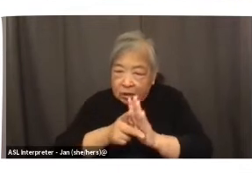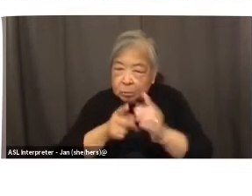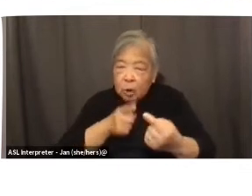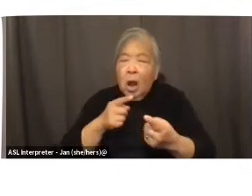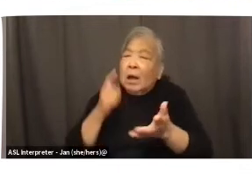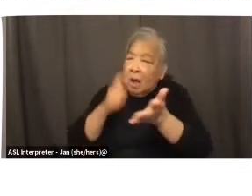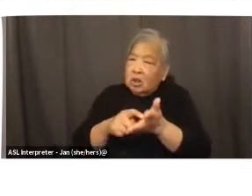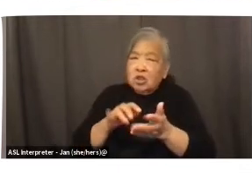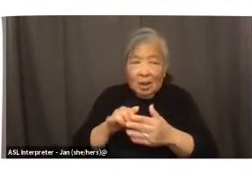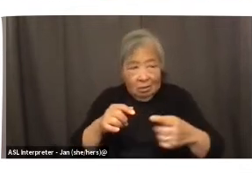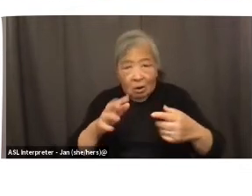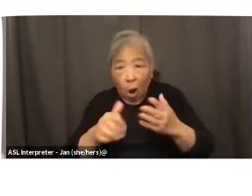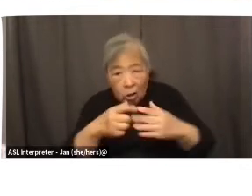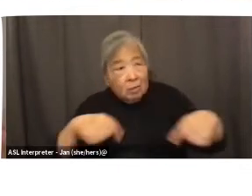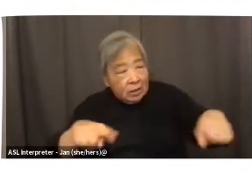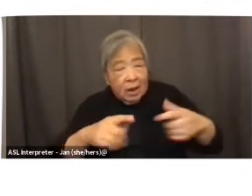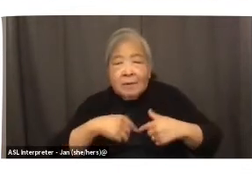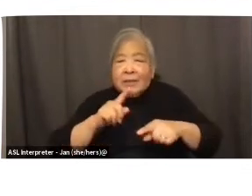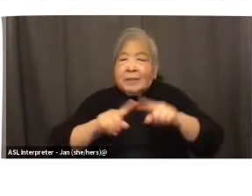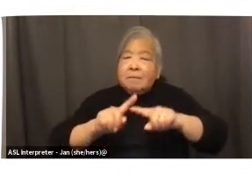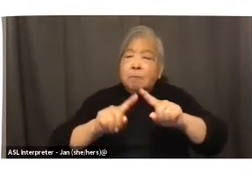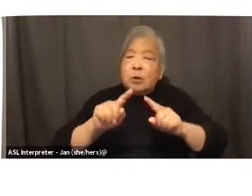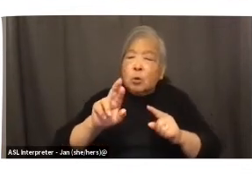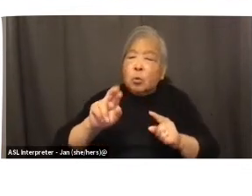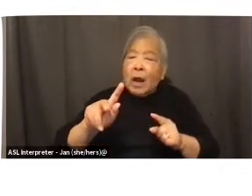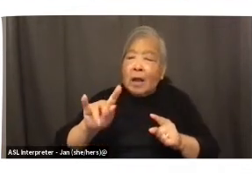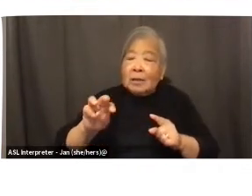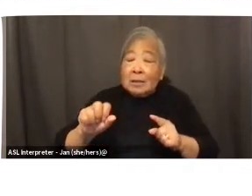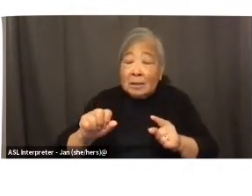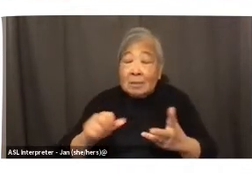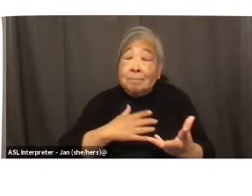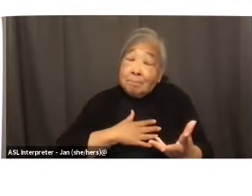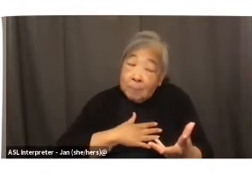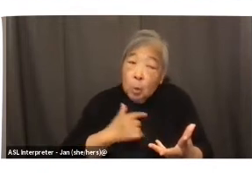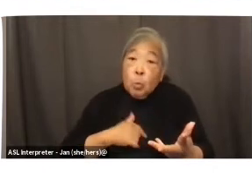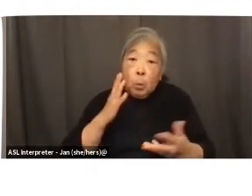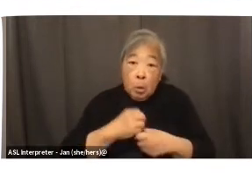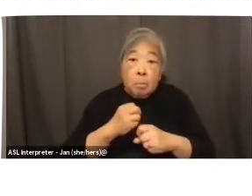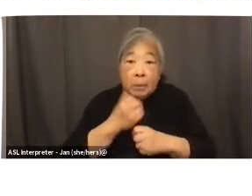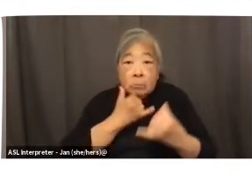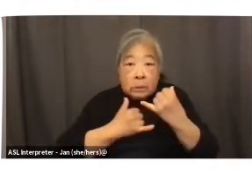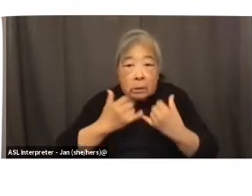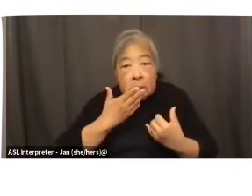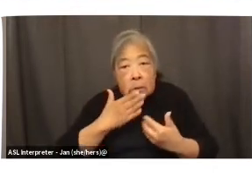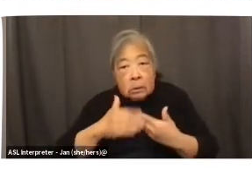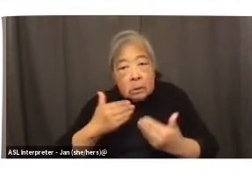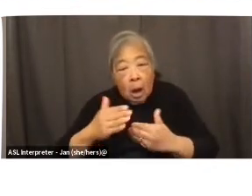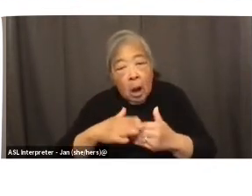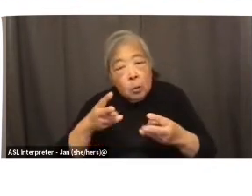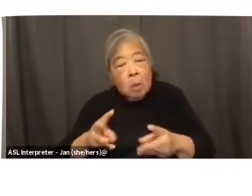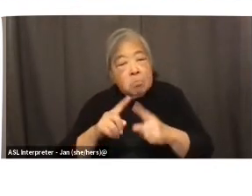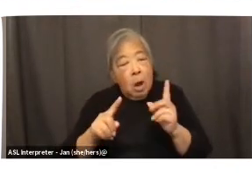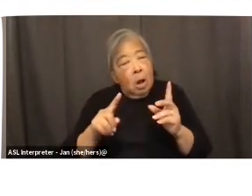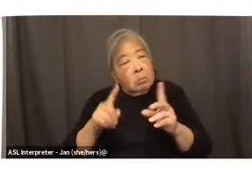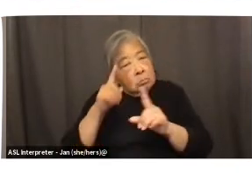have different realities, that mistakes will probably be made along the way, but knowing that